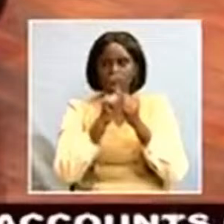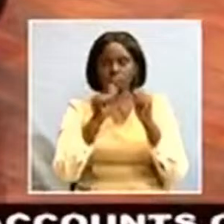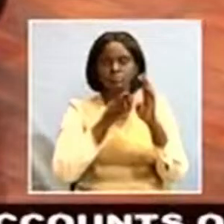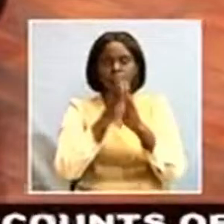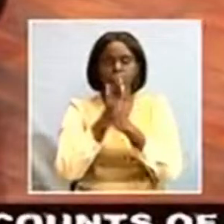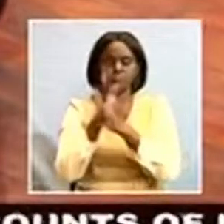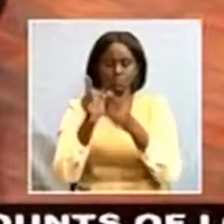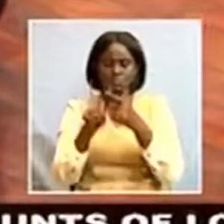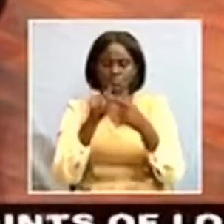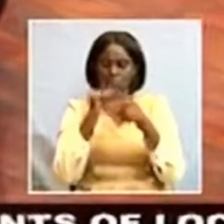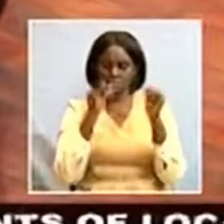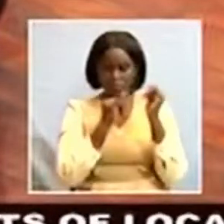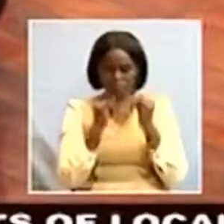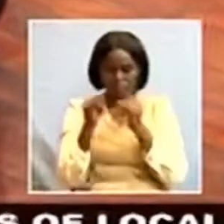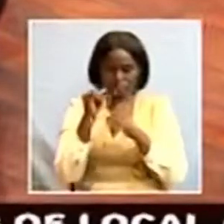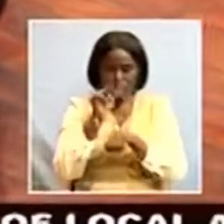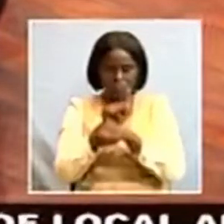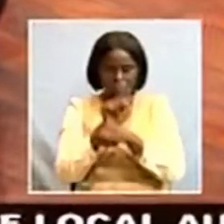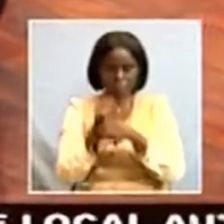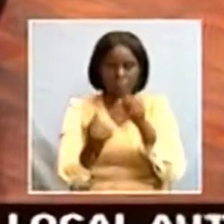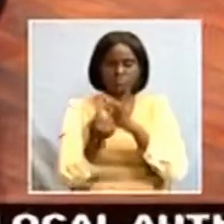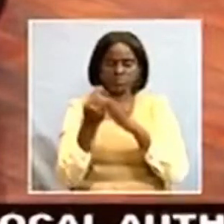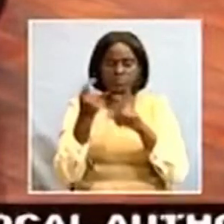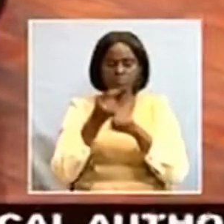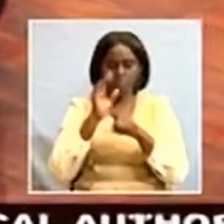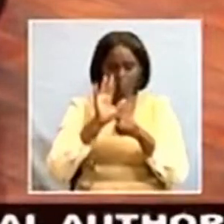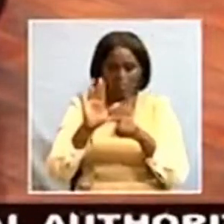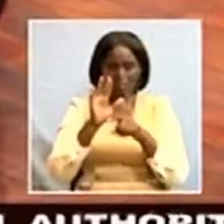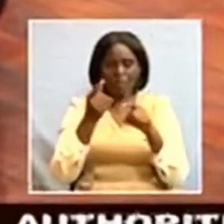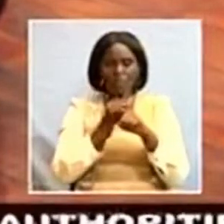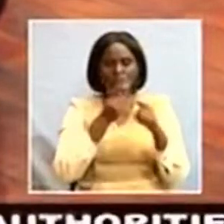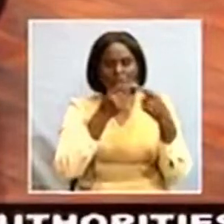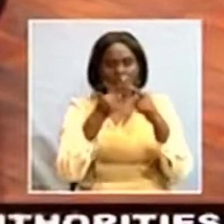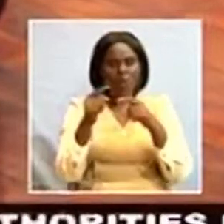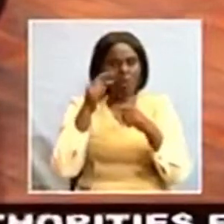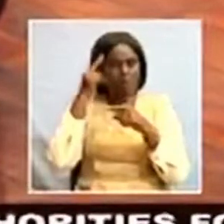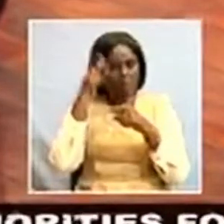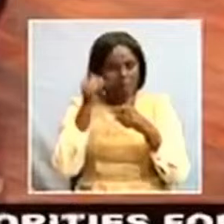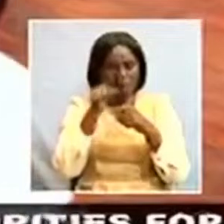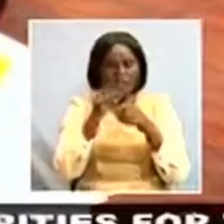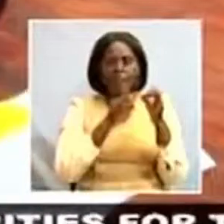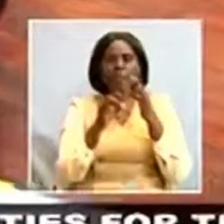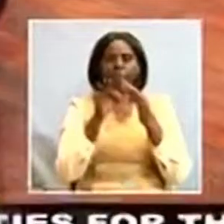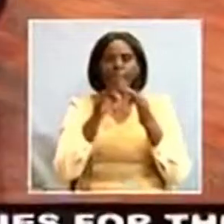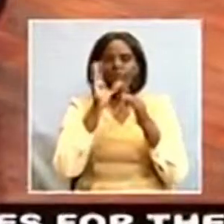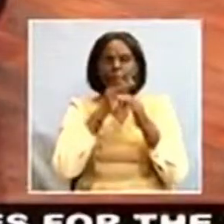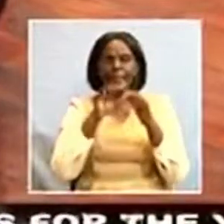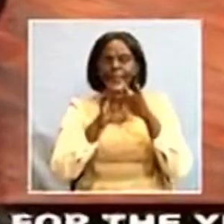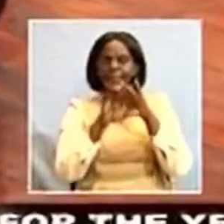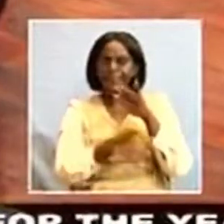to the unimplemented projects arose from various reasons as tabulated below.